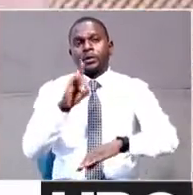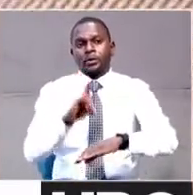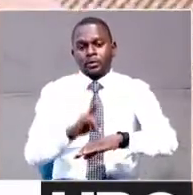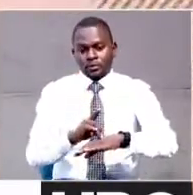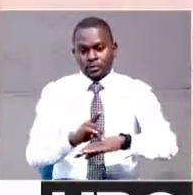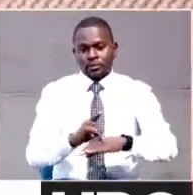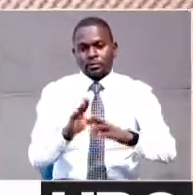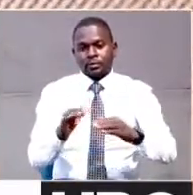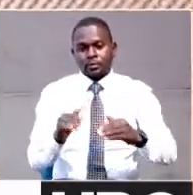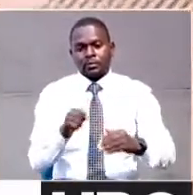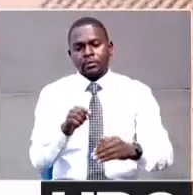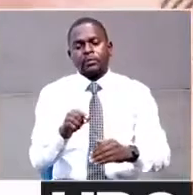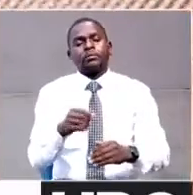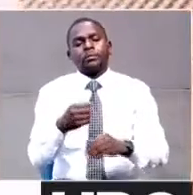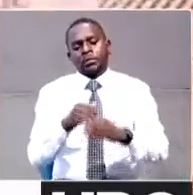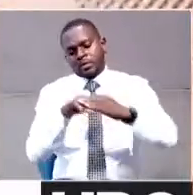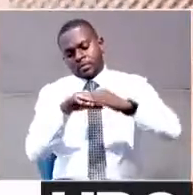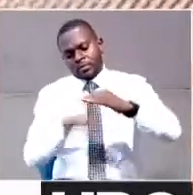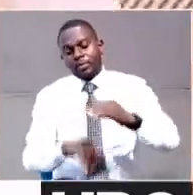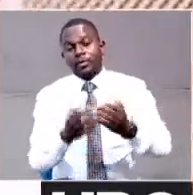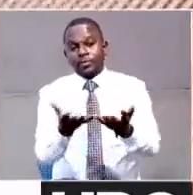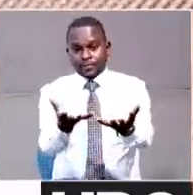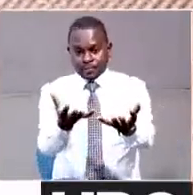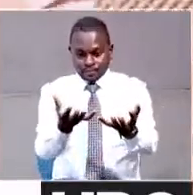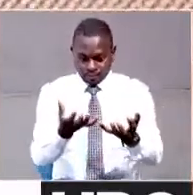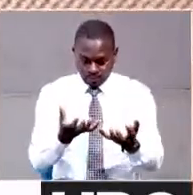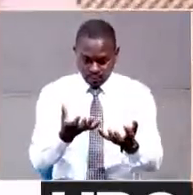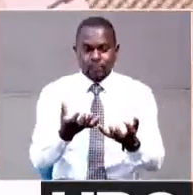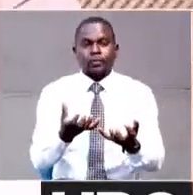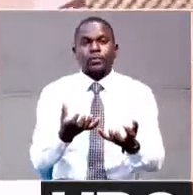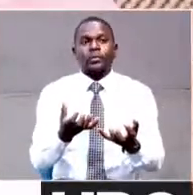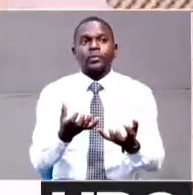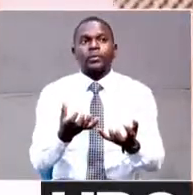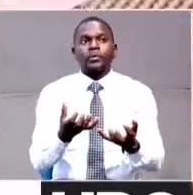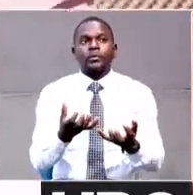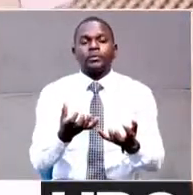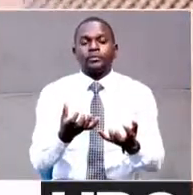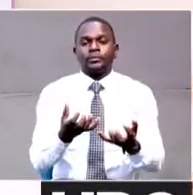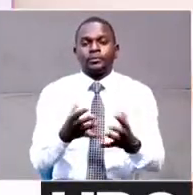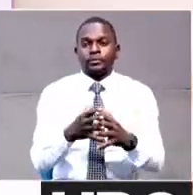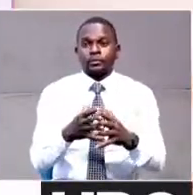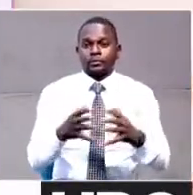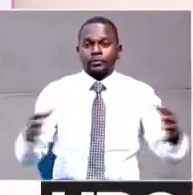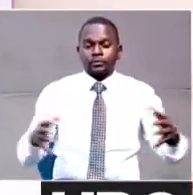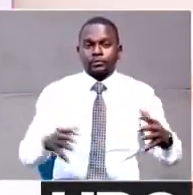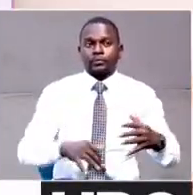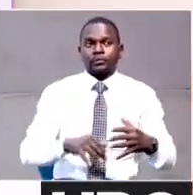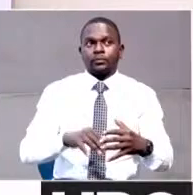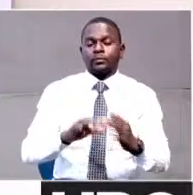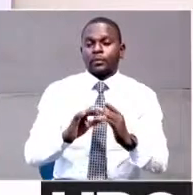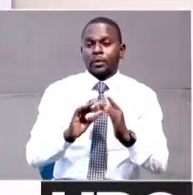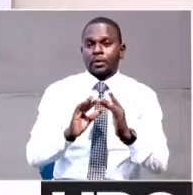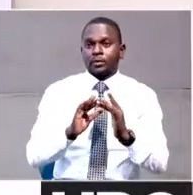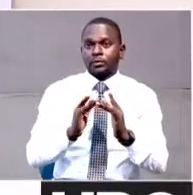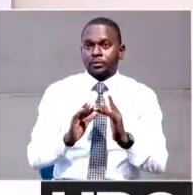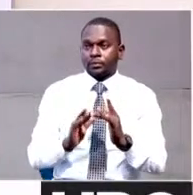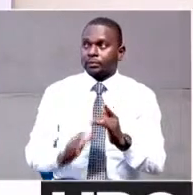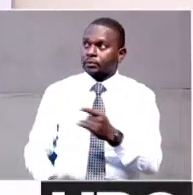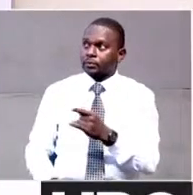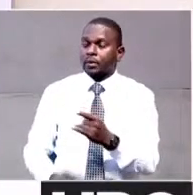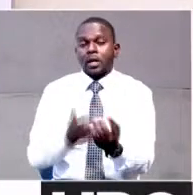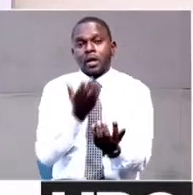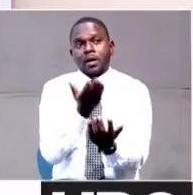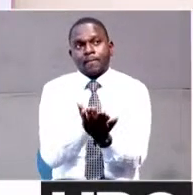IRA, the performance was below expectation and called for the widening of the net. I therefore have